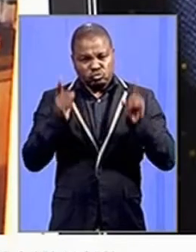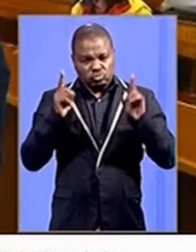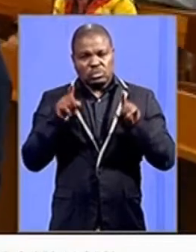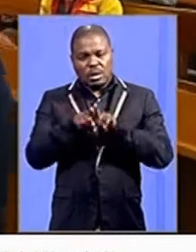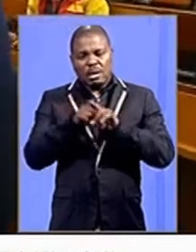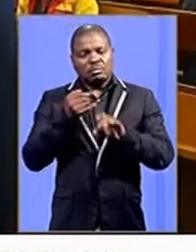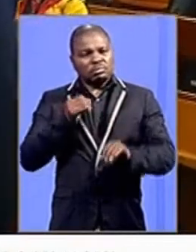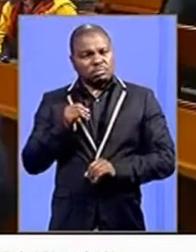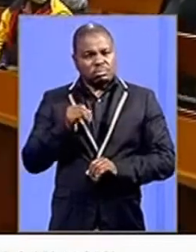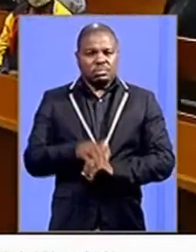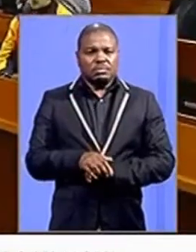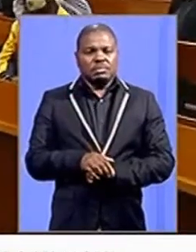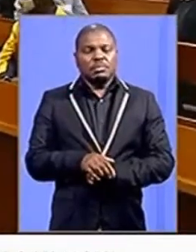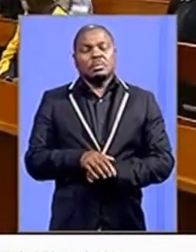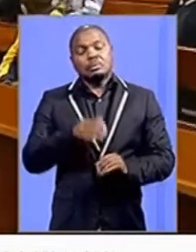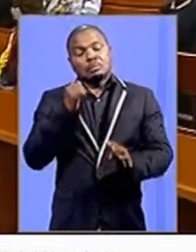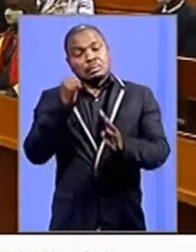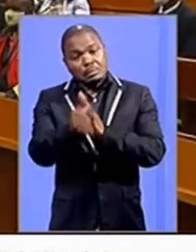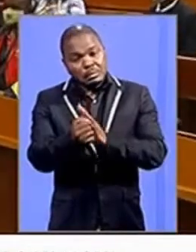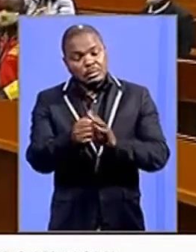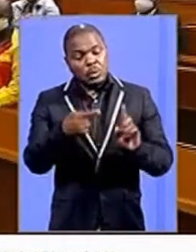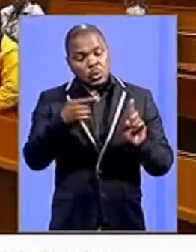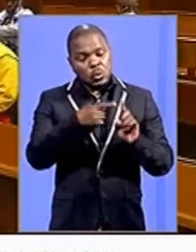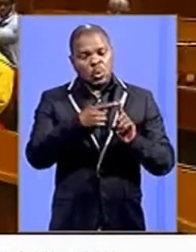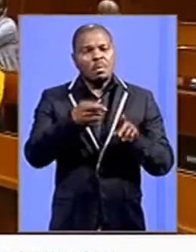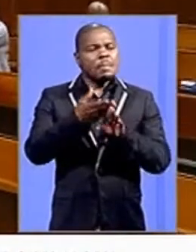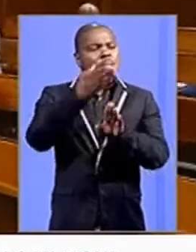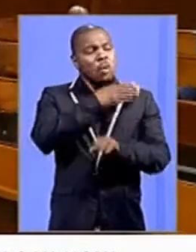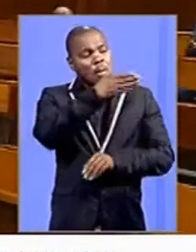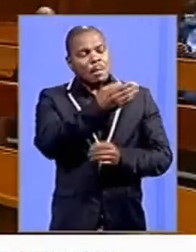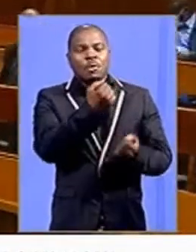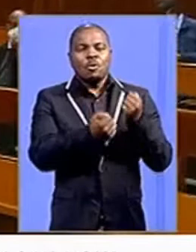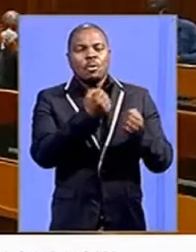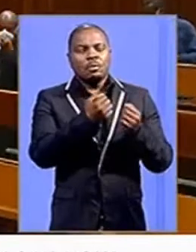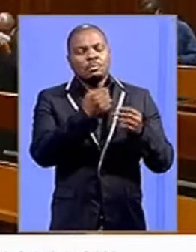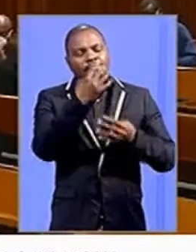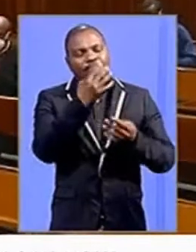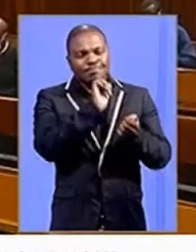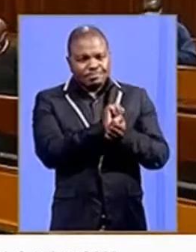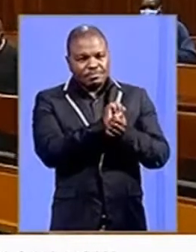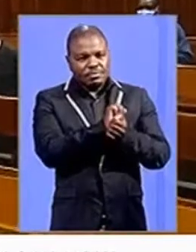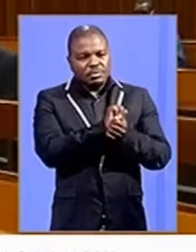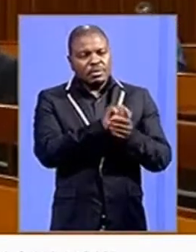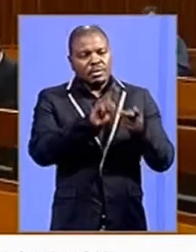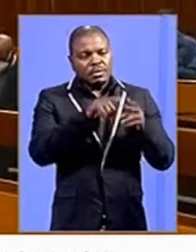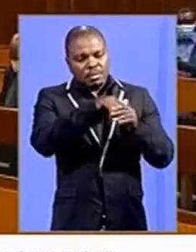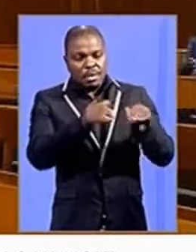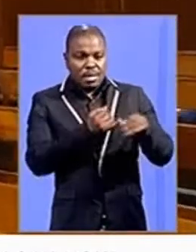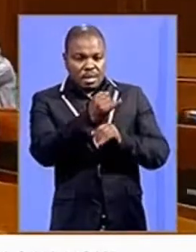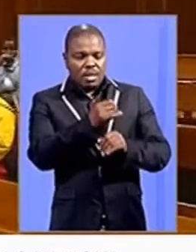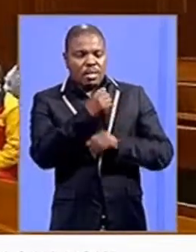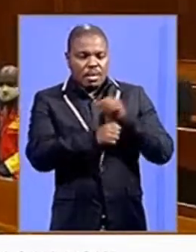thipa. Ge dipolao tše di diragala, Phasha o be a tšwile kgolegong ka parole molatong wa polao le maiteko a polao wa ngwaga